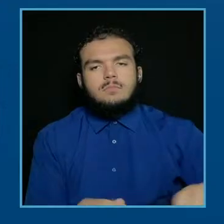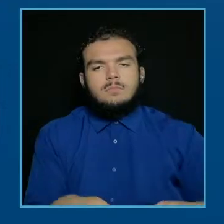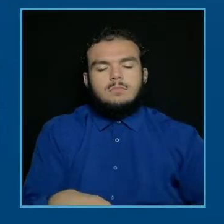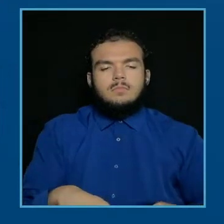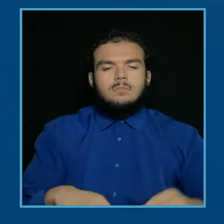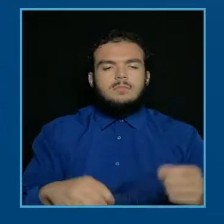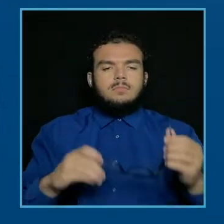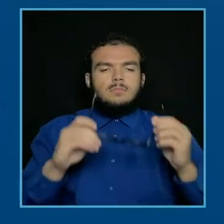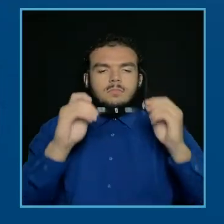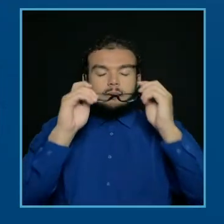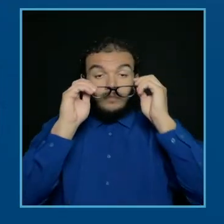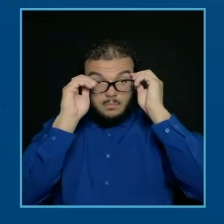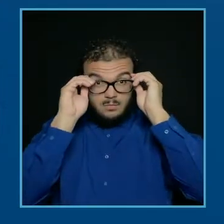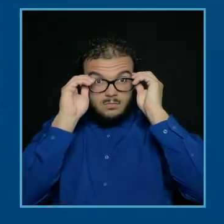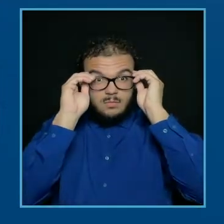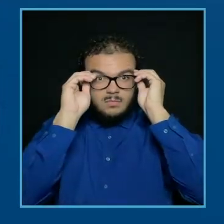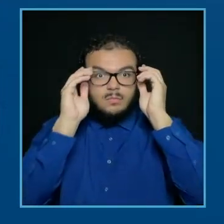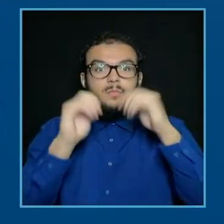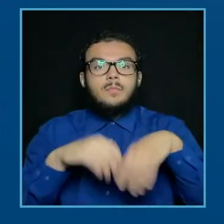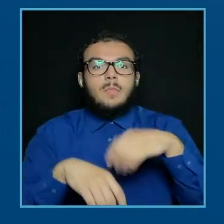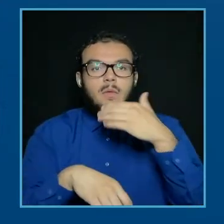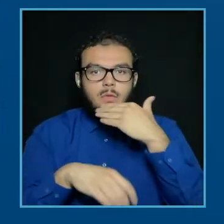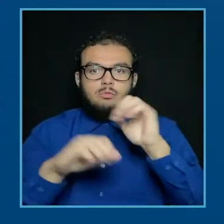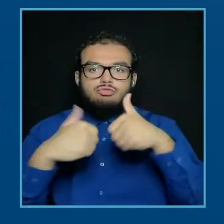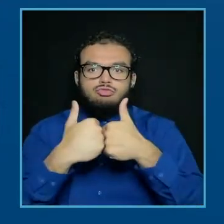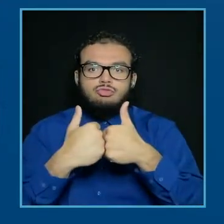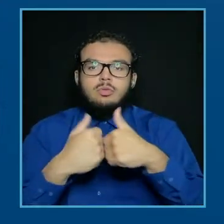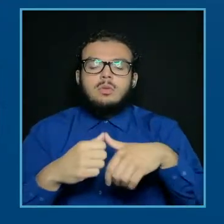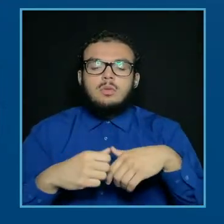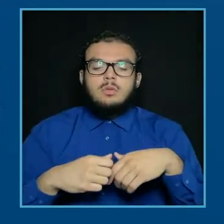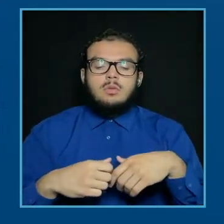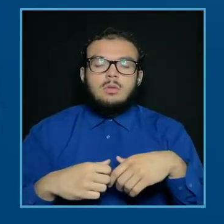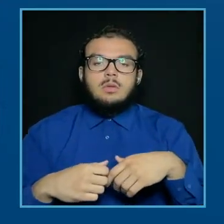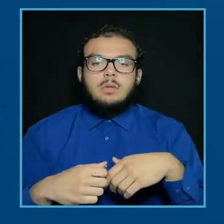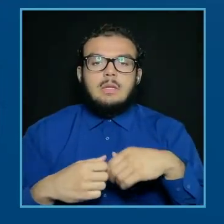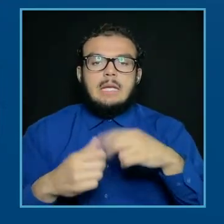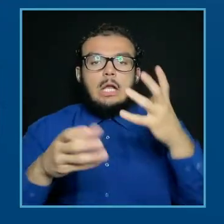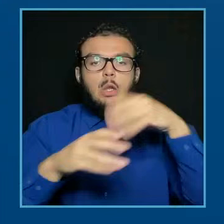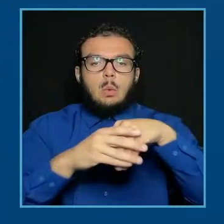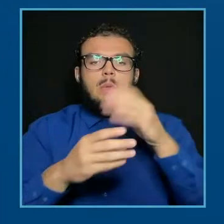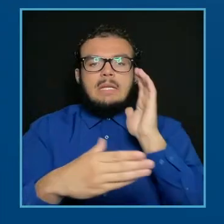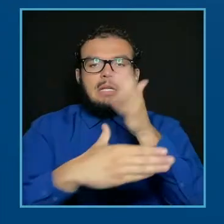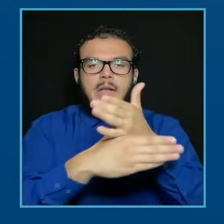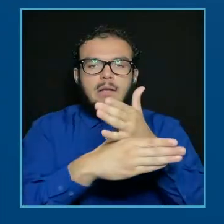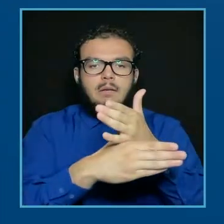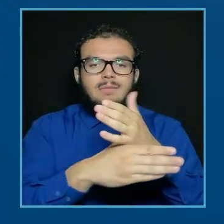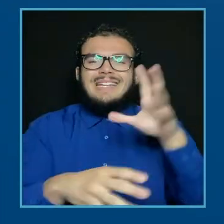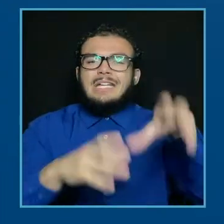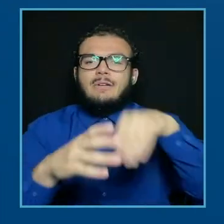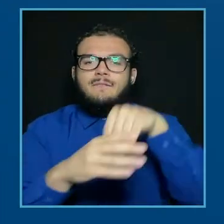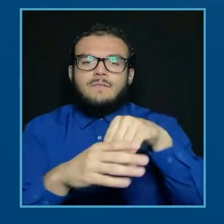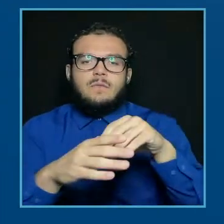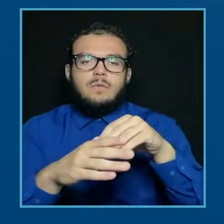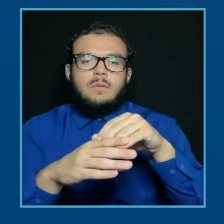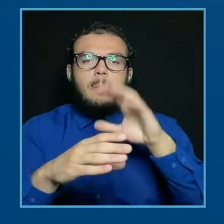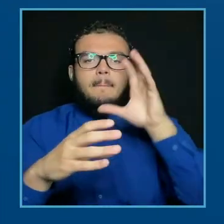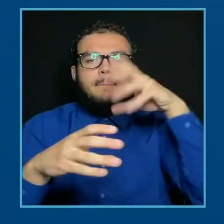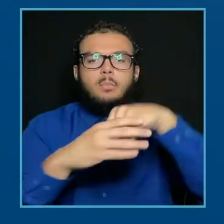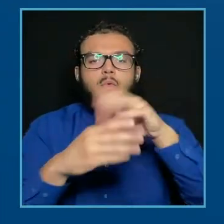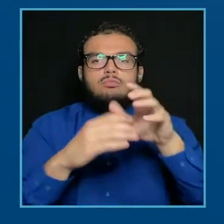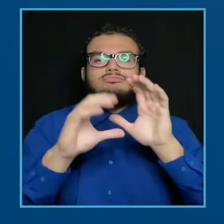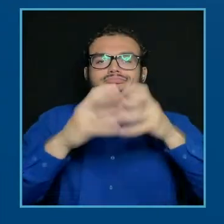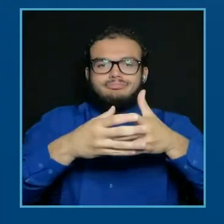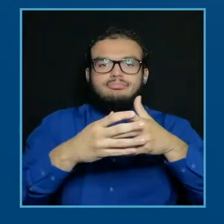Thank you, Andy. The challenging parties, including the intervening party, will be recognized to present their